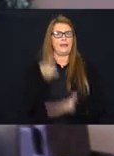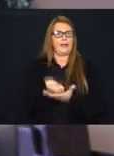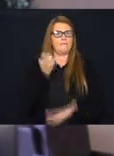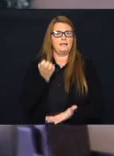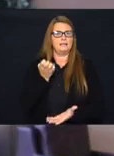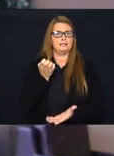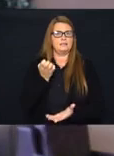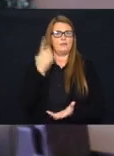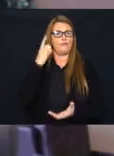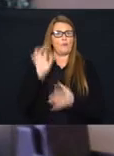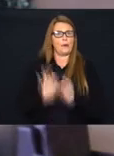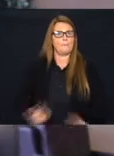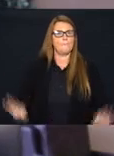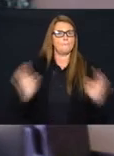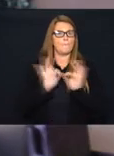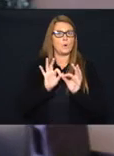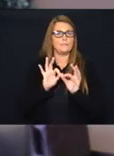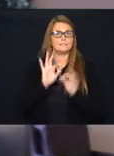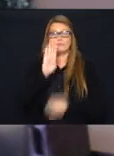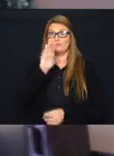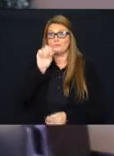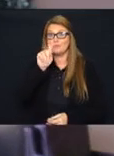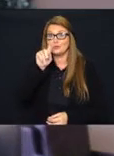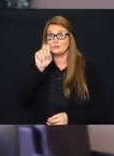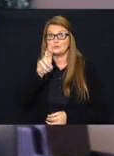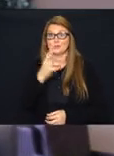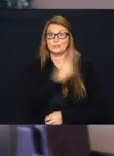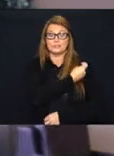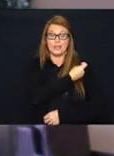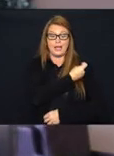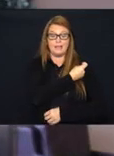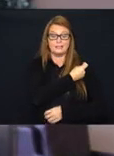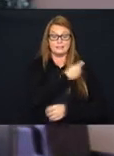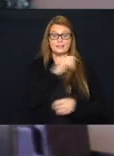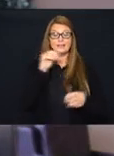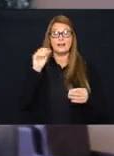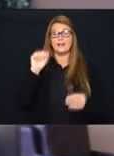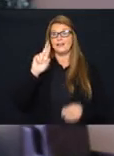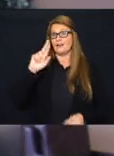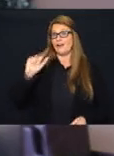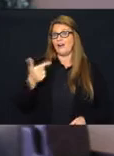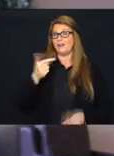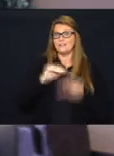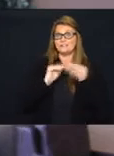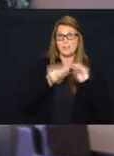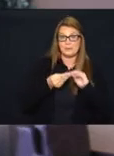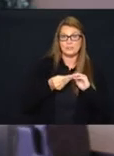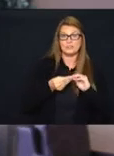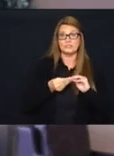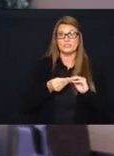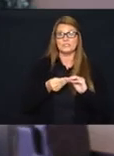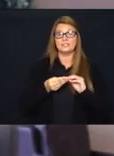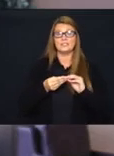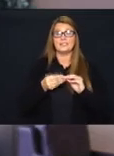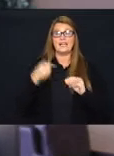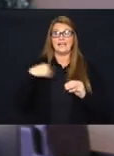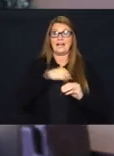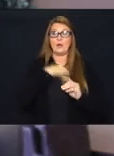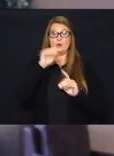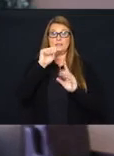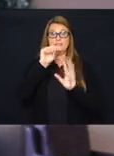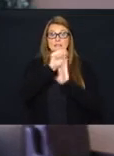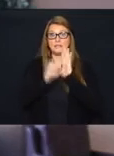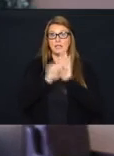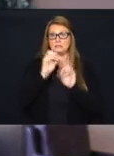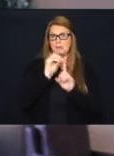for the importance of booster shots in our eldest members of our state's population,